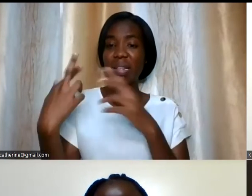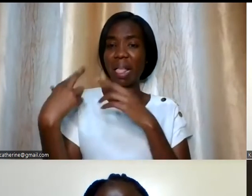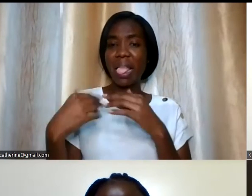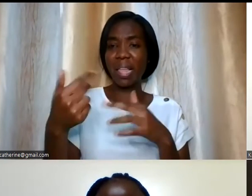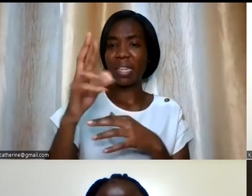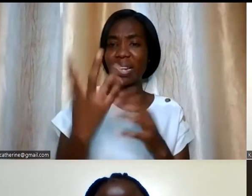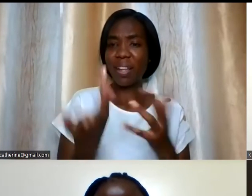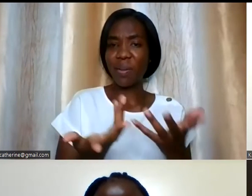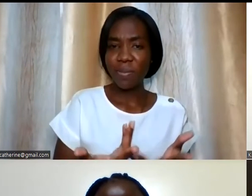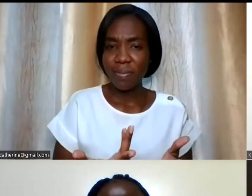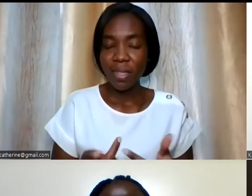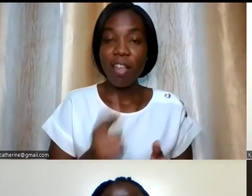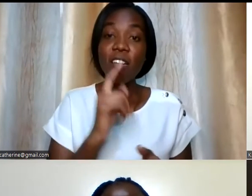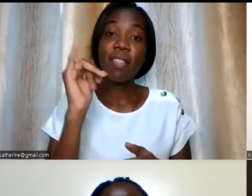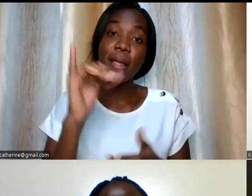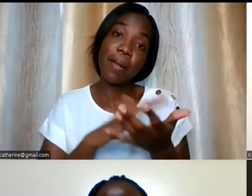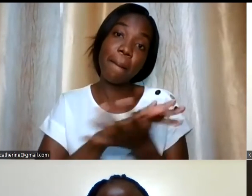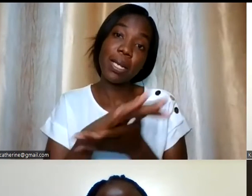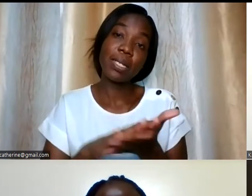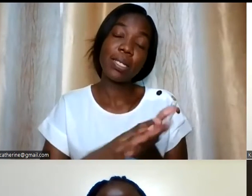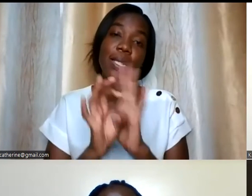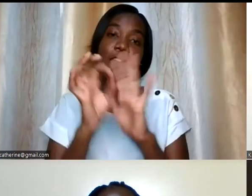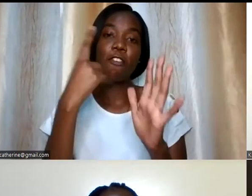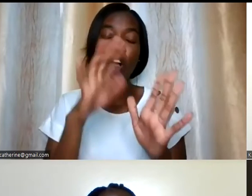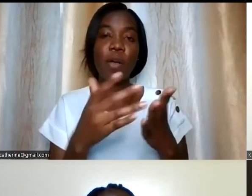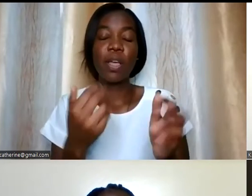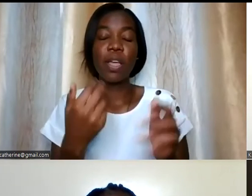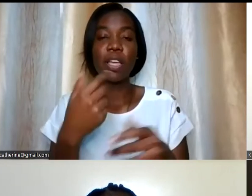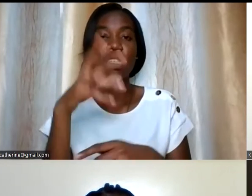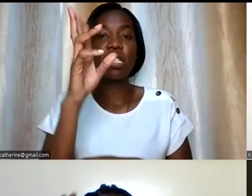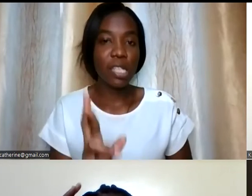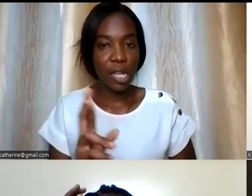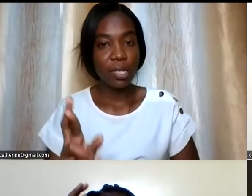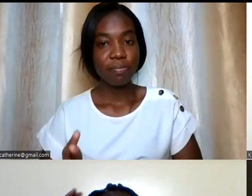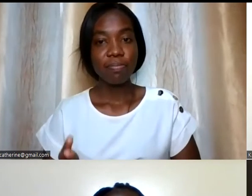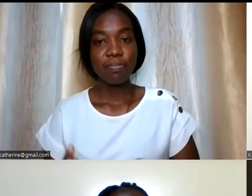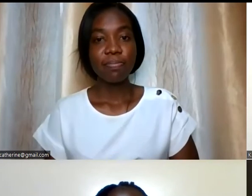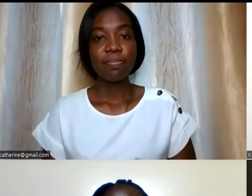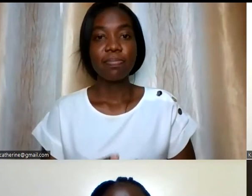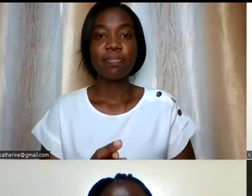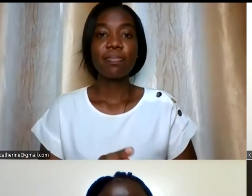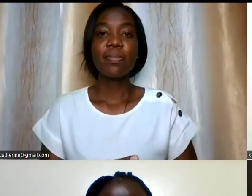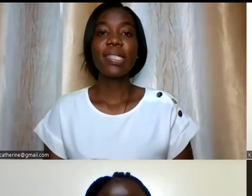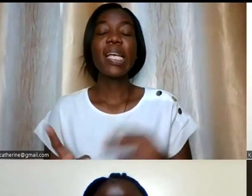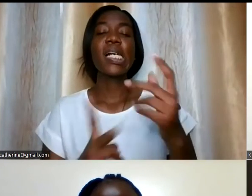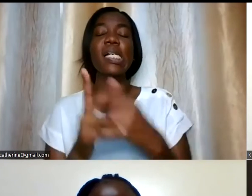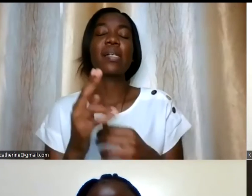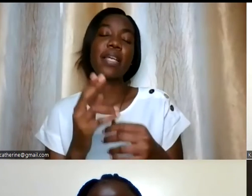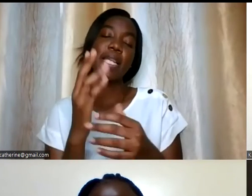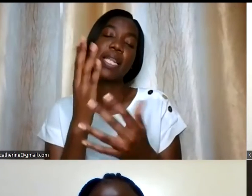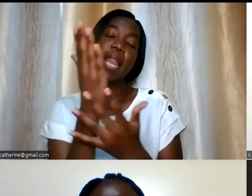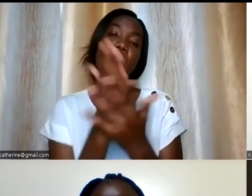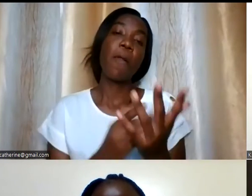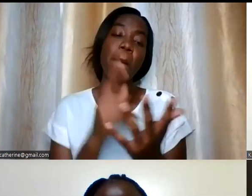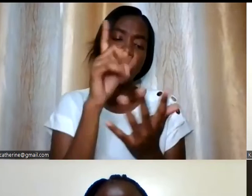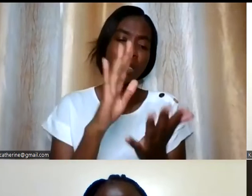is a basic example of generally how the HR is cutting a double-edged sword. You have to cut both